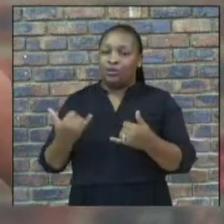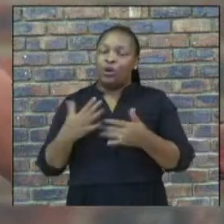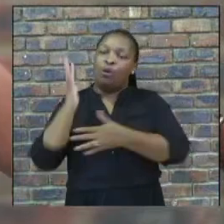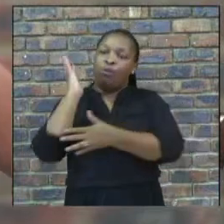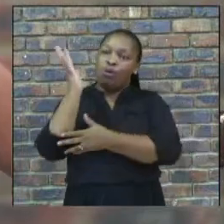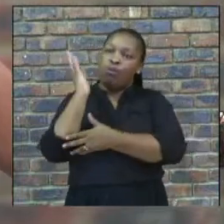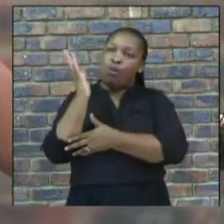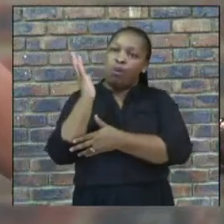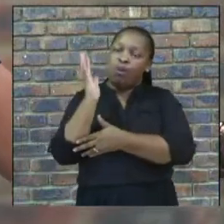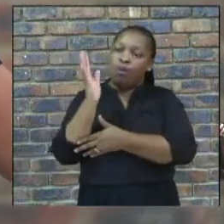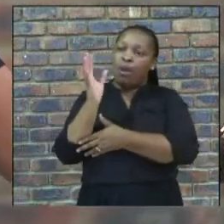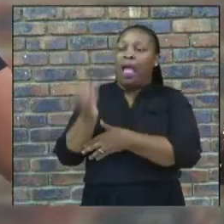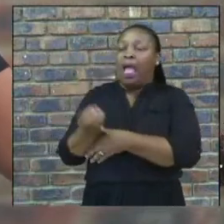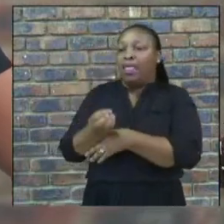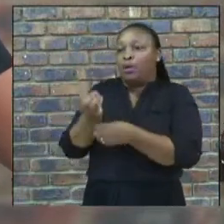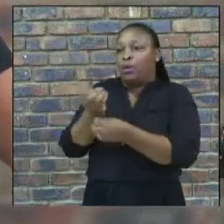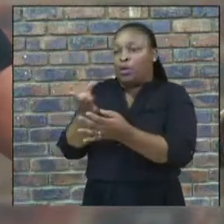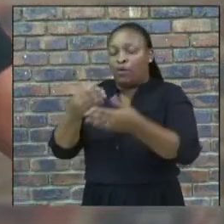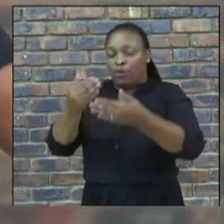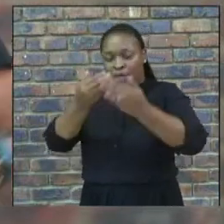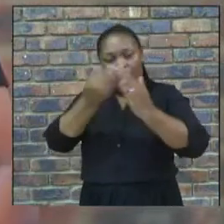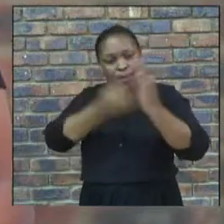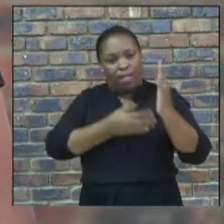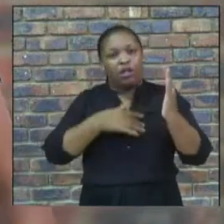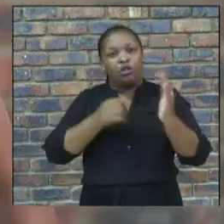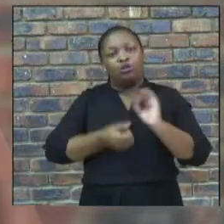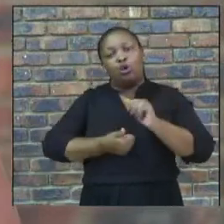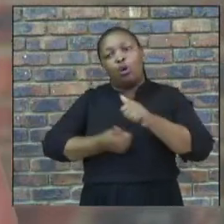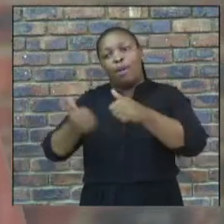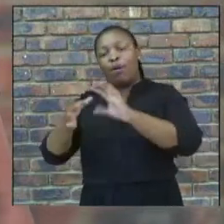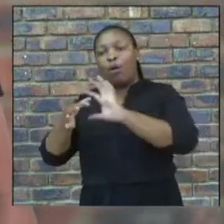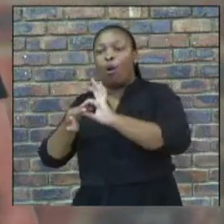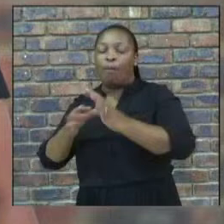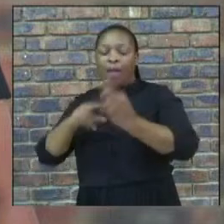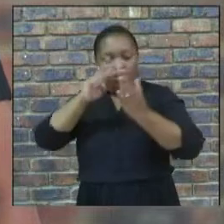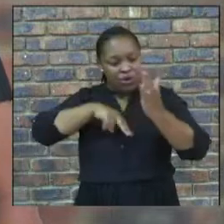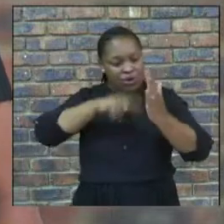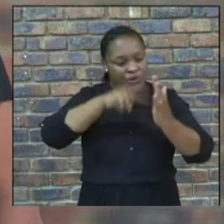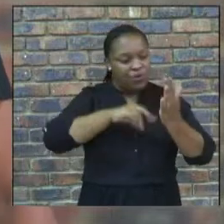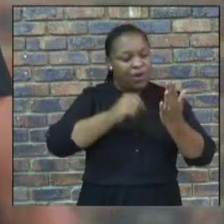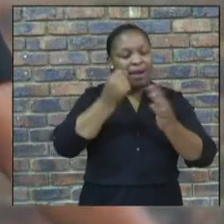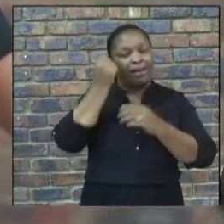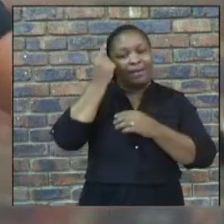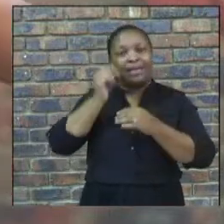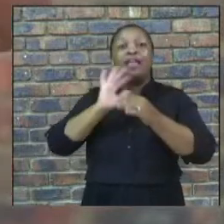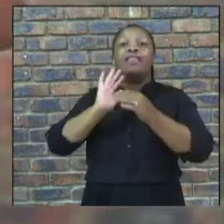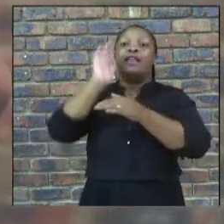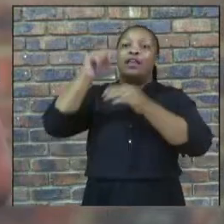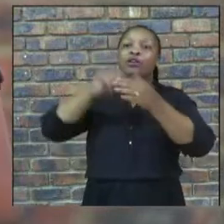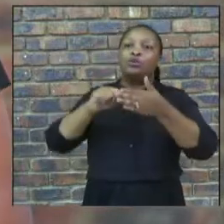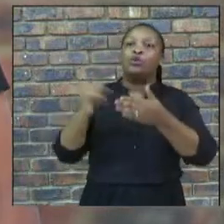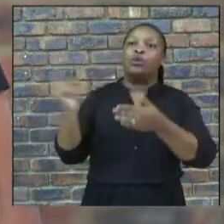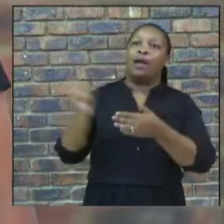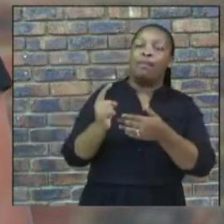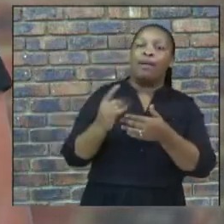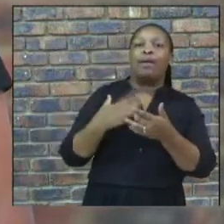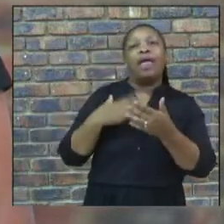Gauteng has got over 1,500 neighborhoods, 1,500